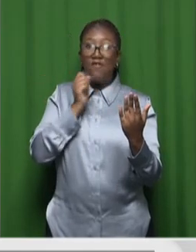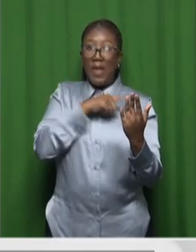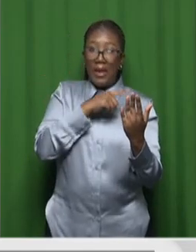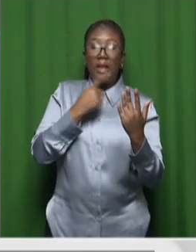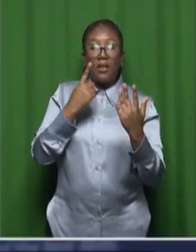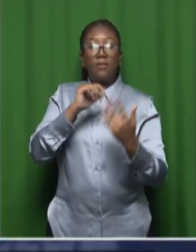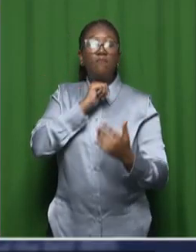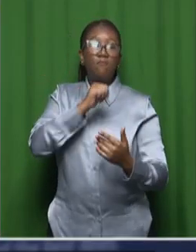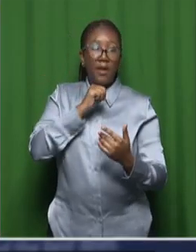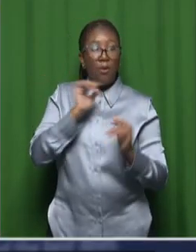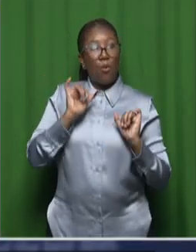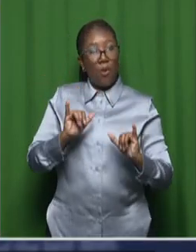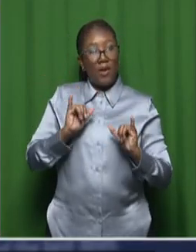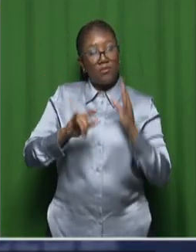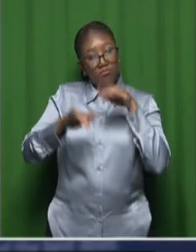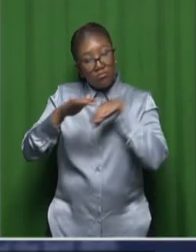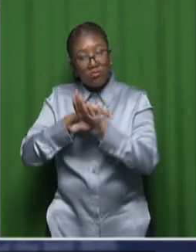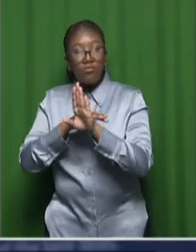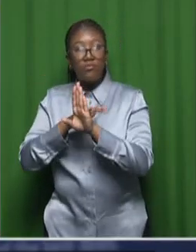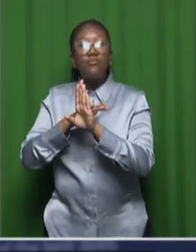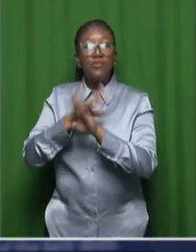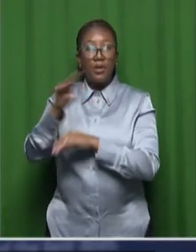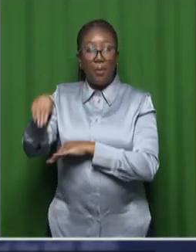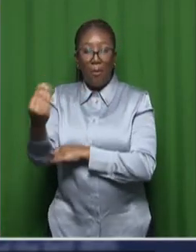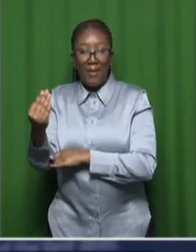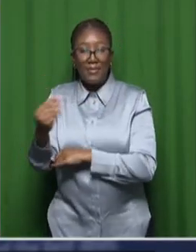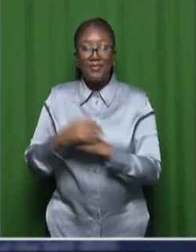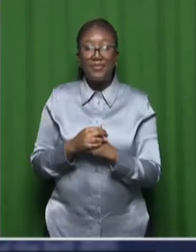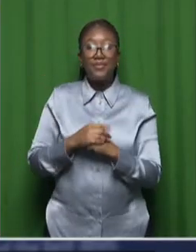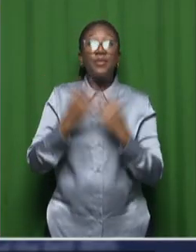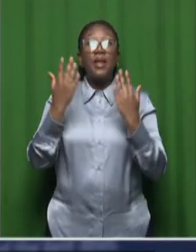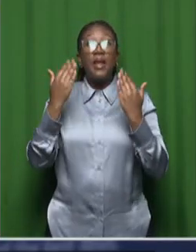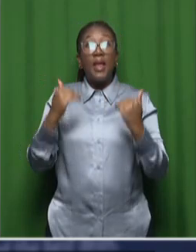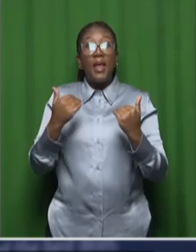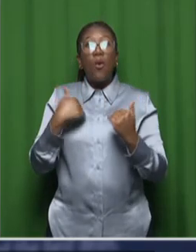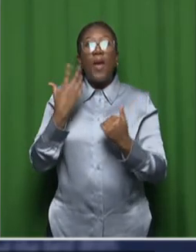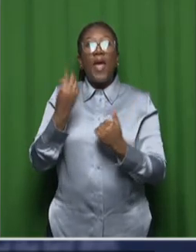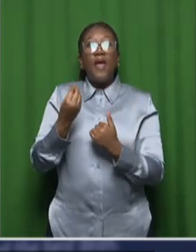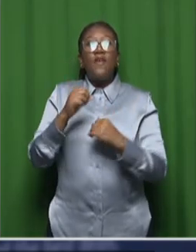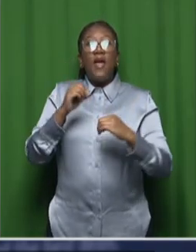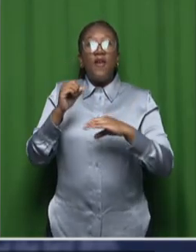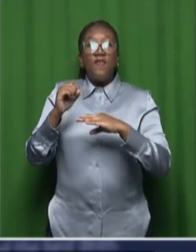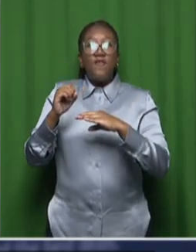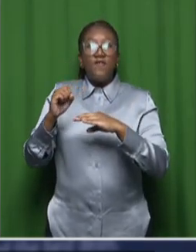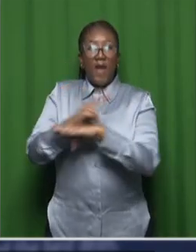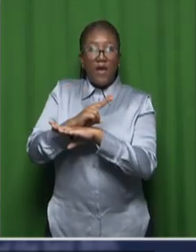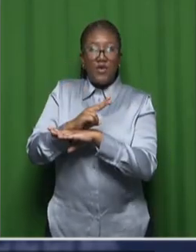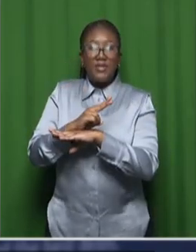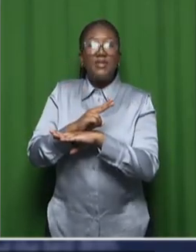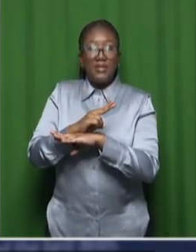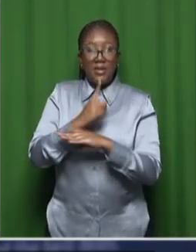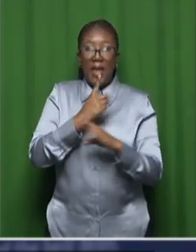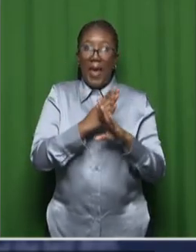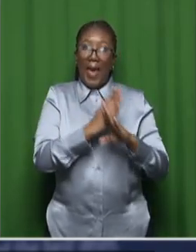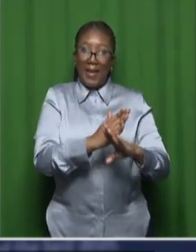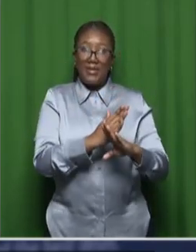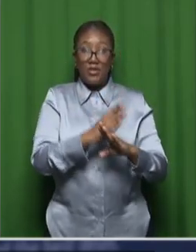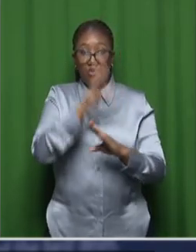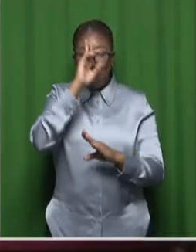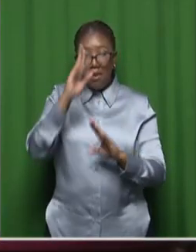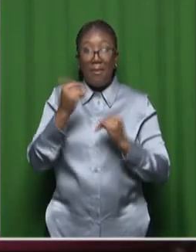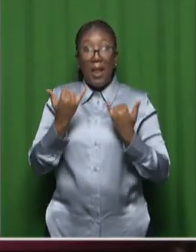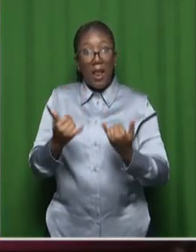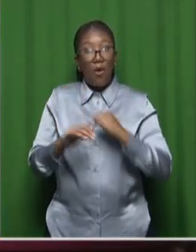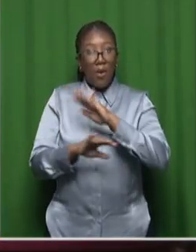very important to use an antivirus, right? In this world that we are living in, everything is online, everything is